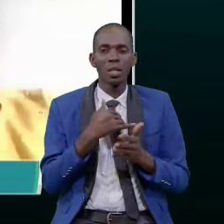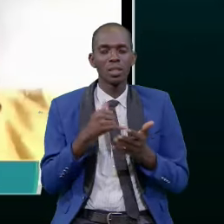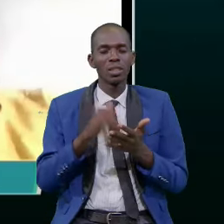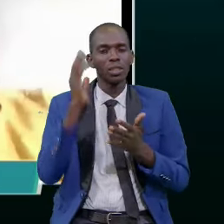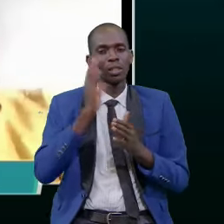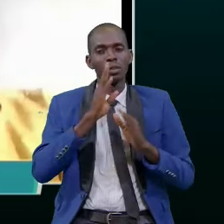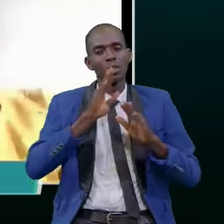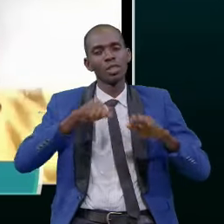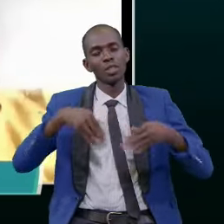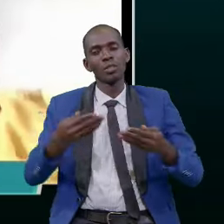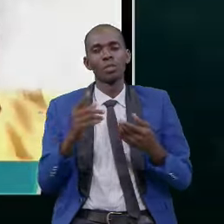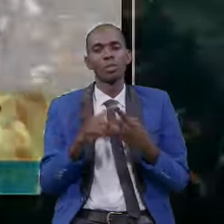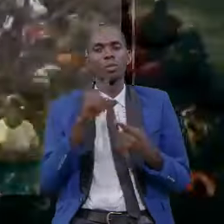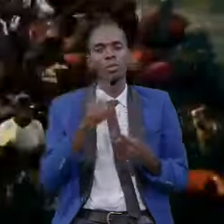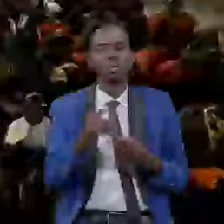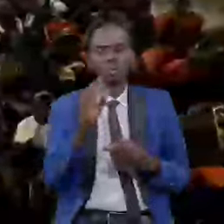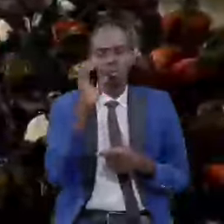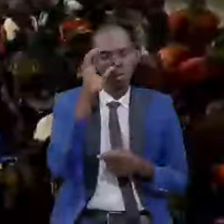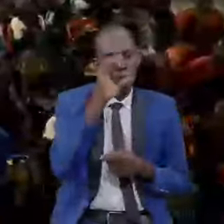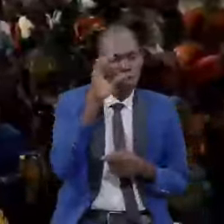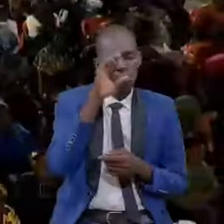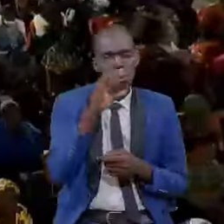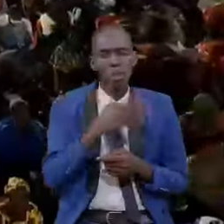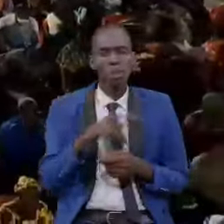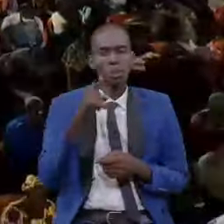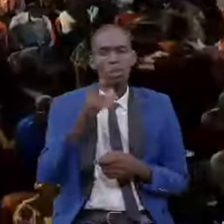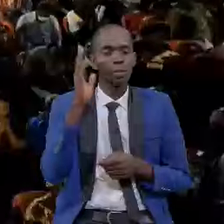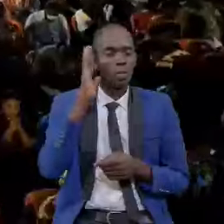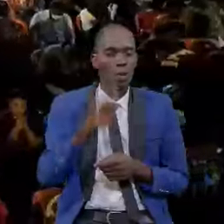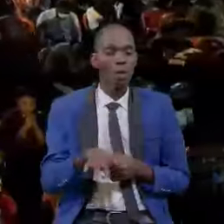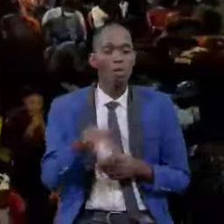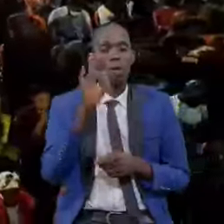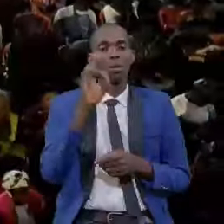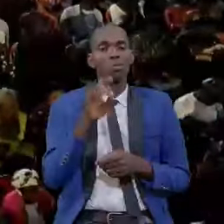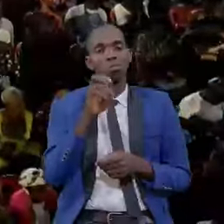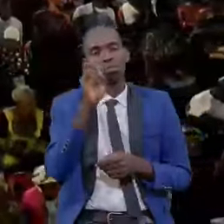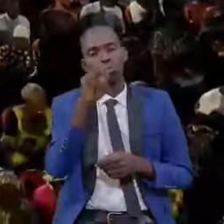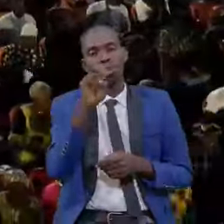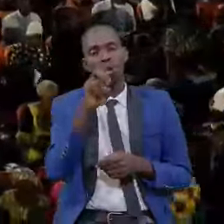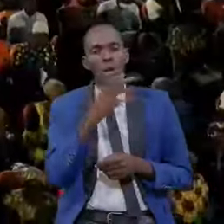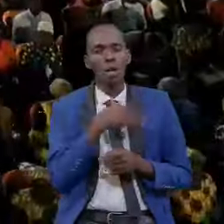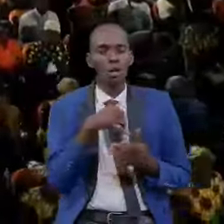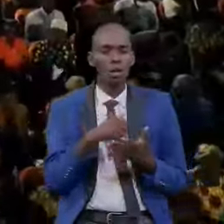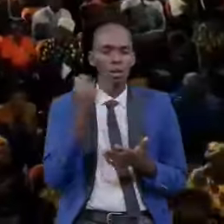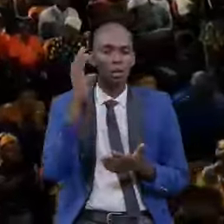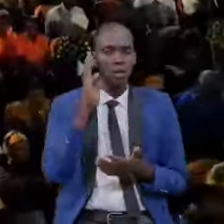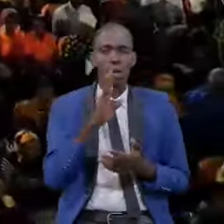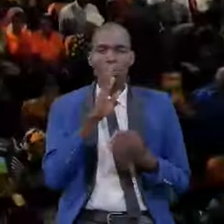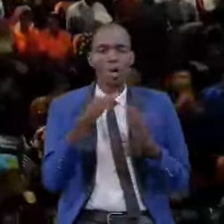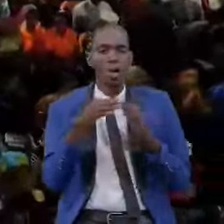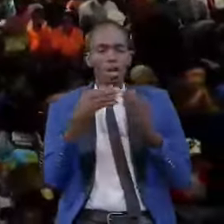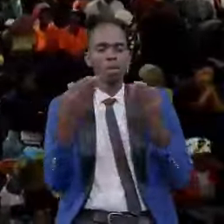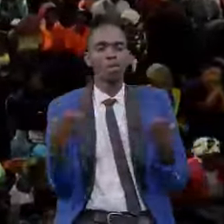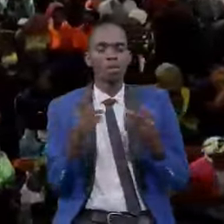you. Seek and ye shall find. Knock and it shall be opened unto you.